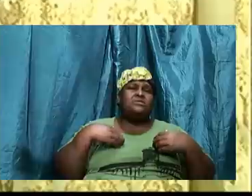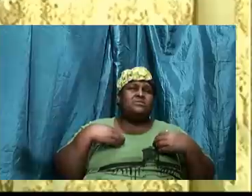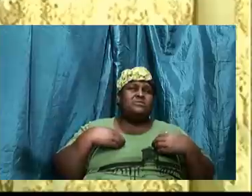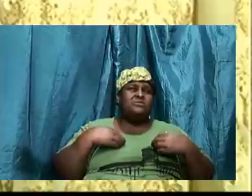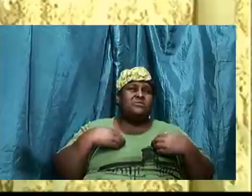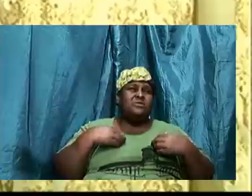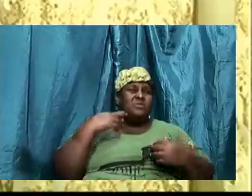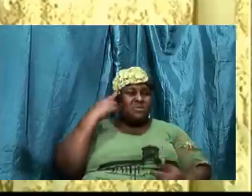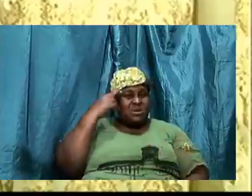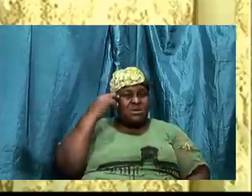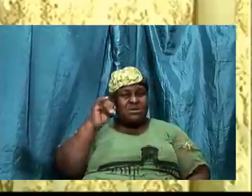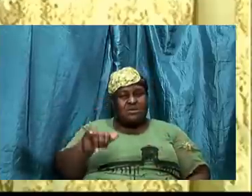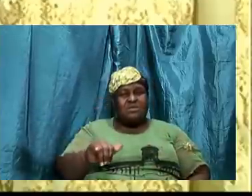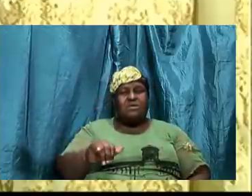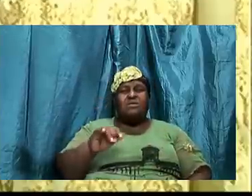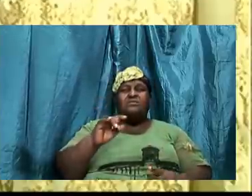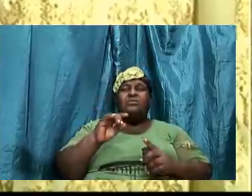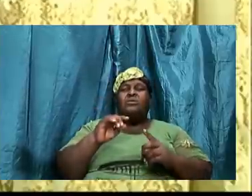the temple of God.